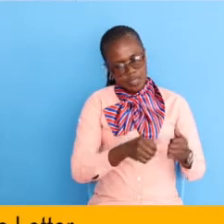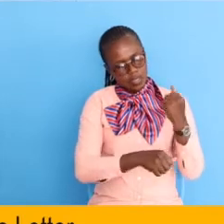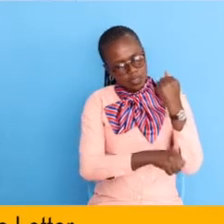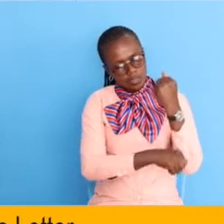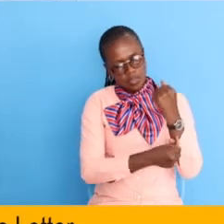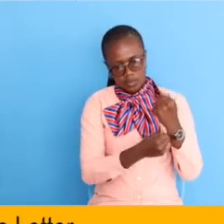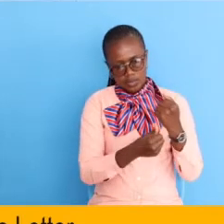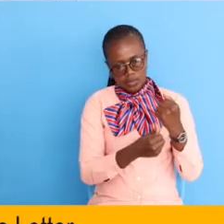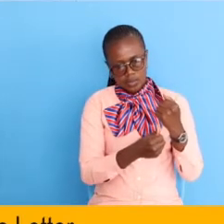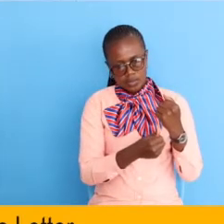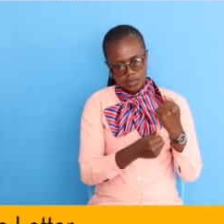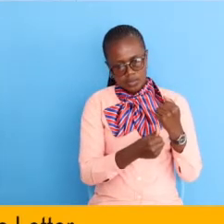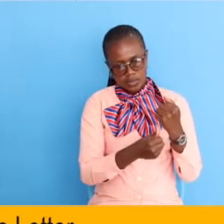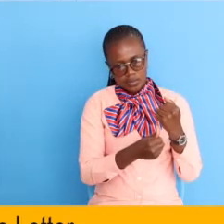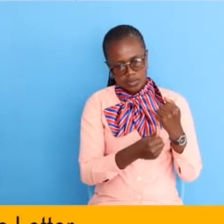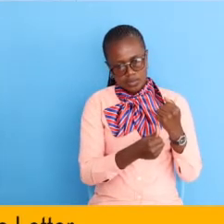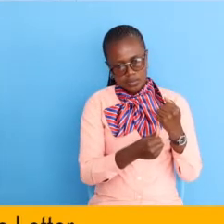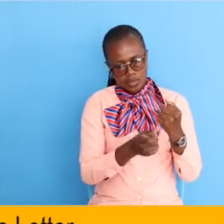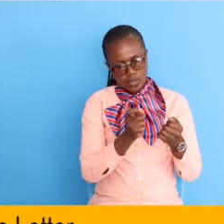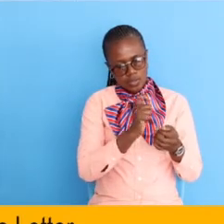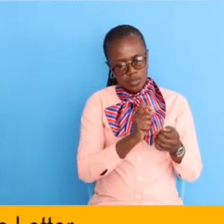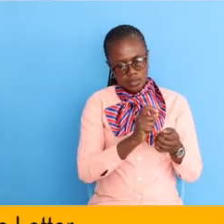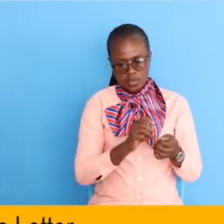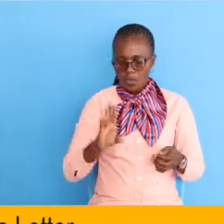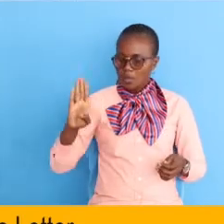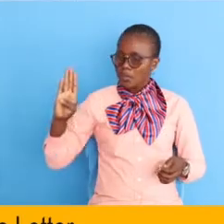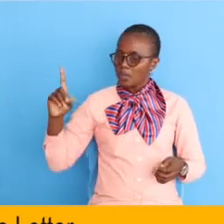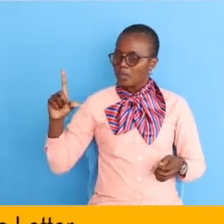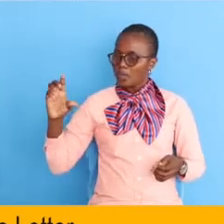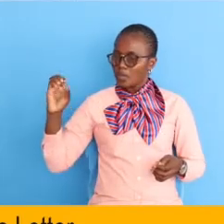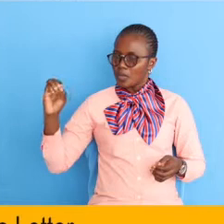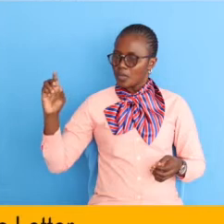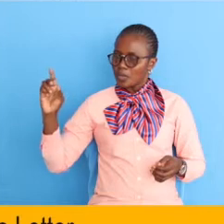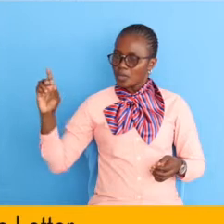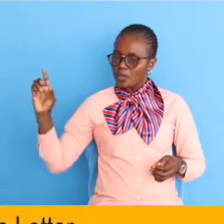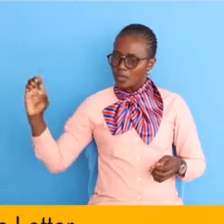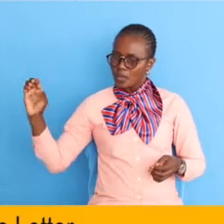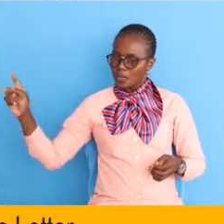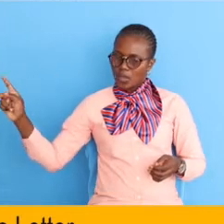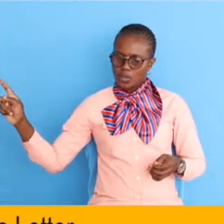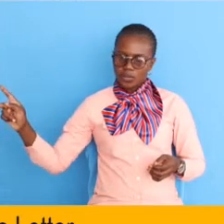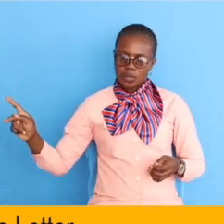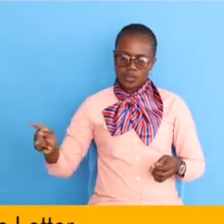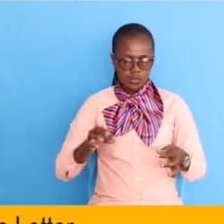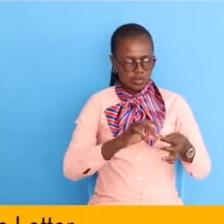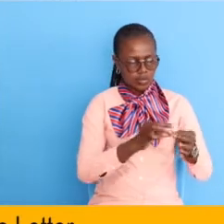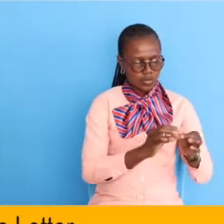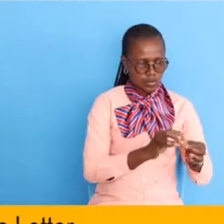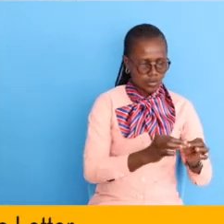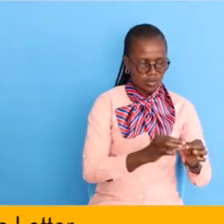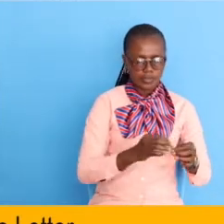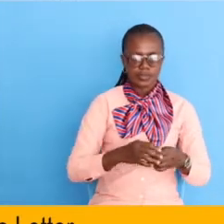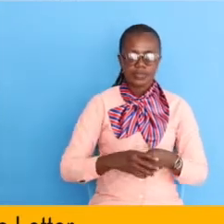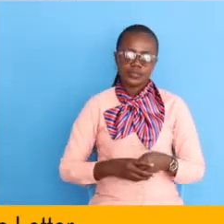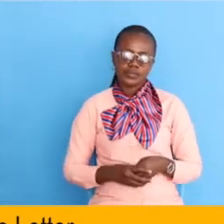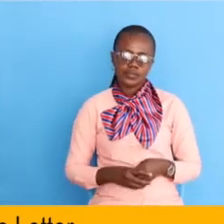to write it in block style. No matter what, you need to write the receiver's address with